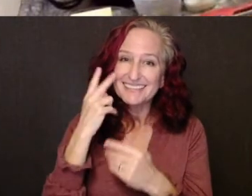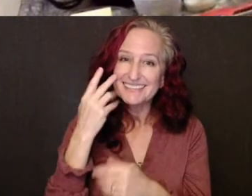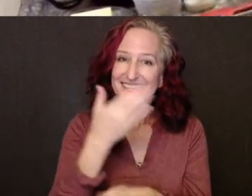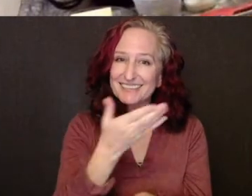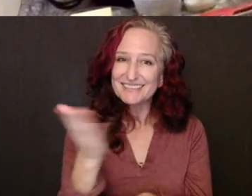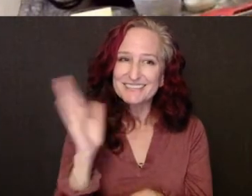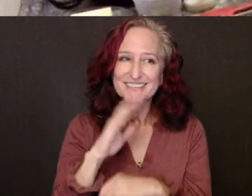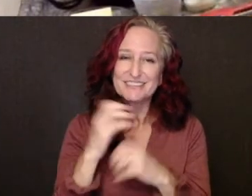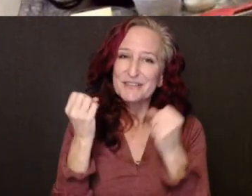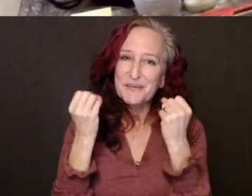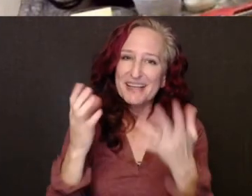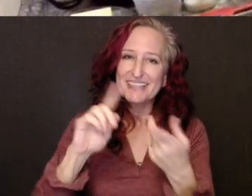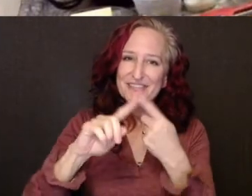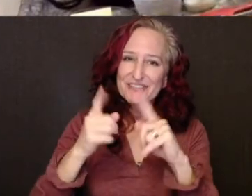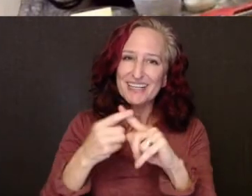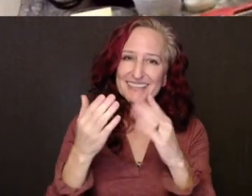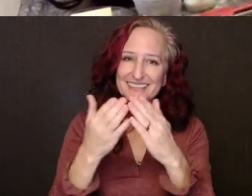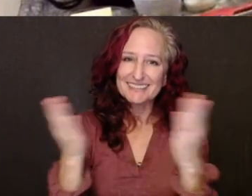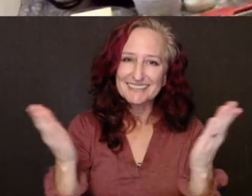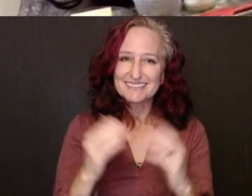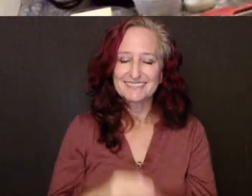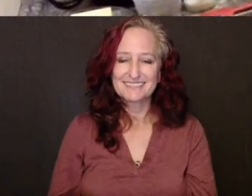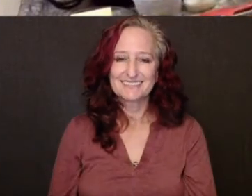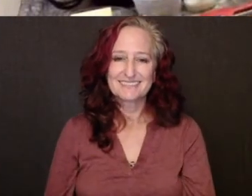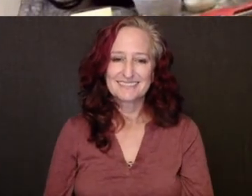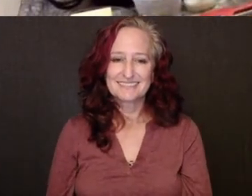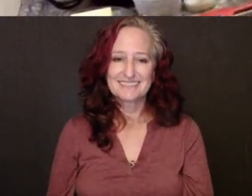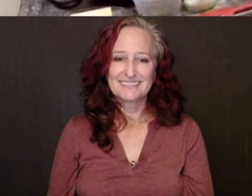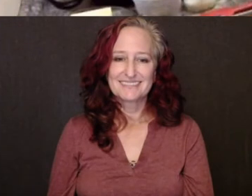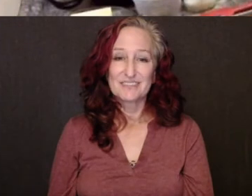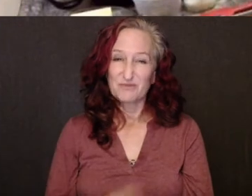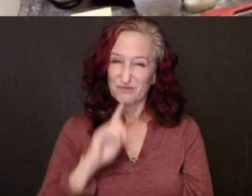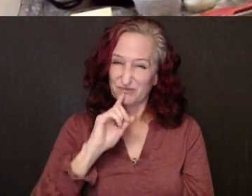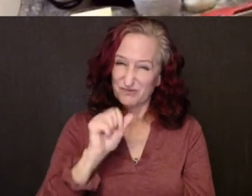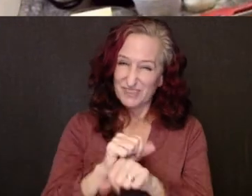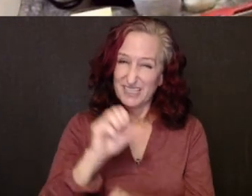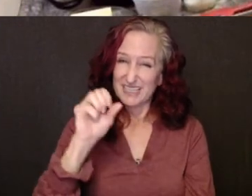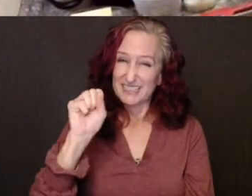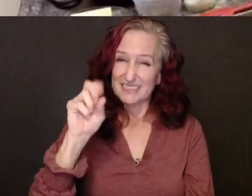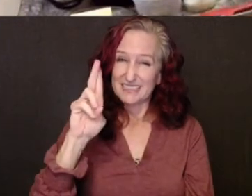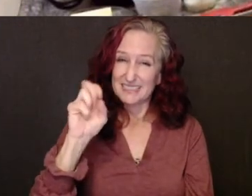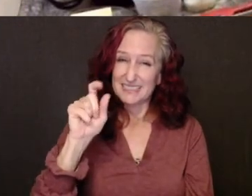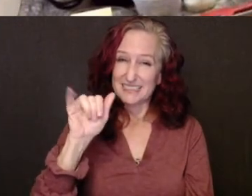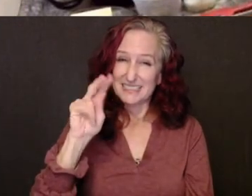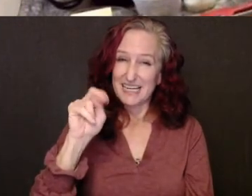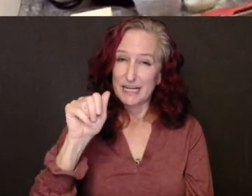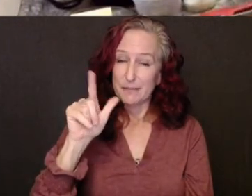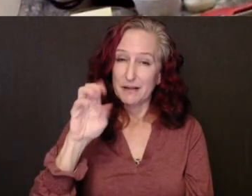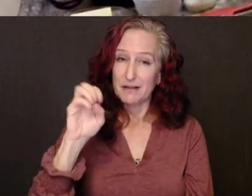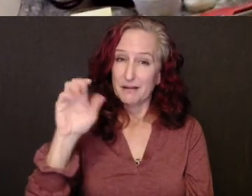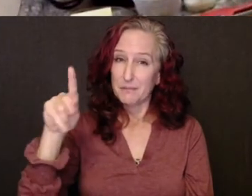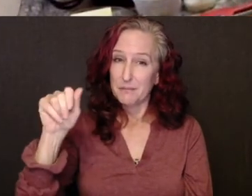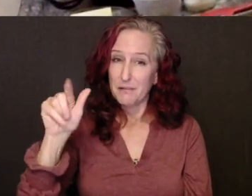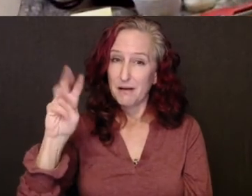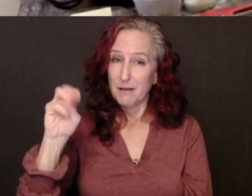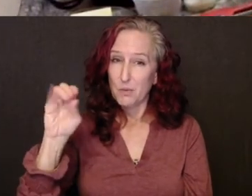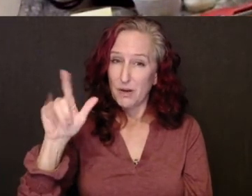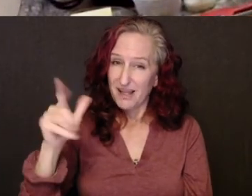be sturdier. Okay, so I don't know, let me see if there are any other questions.